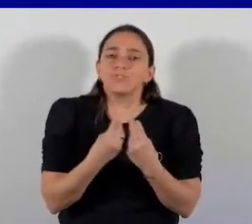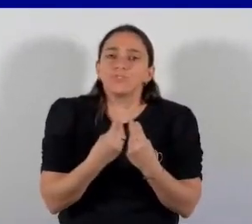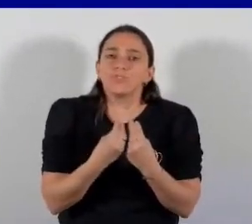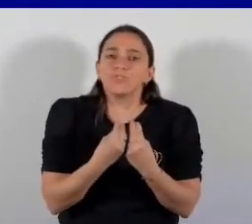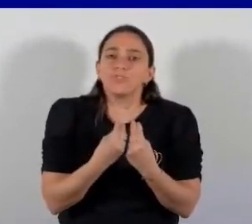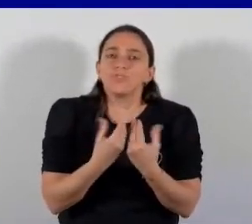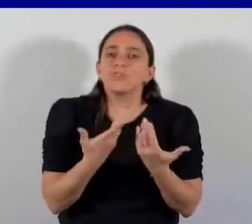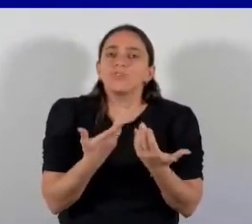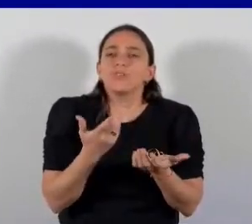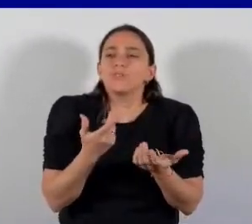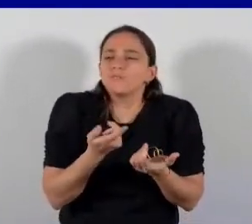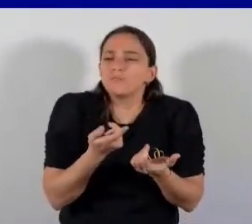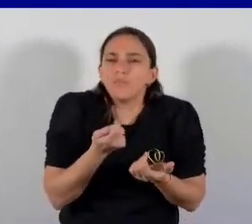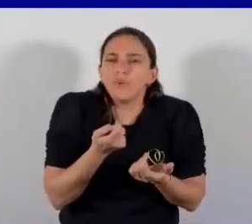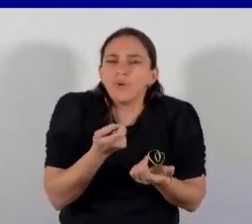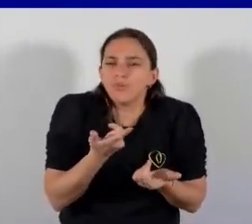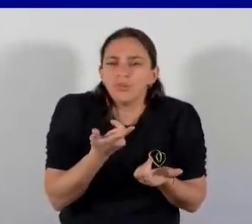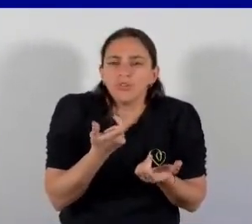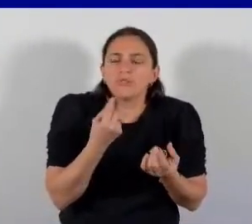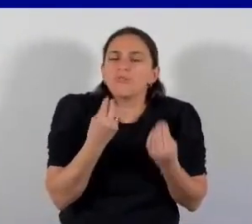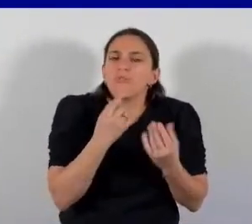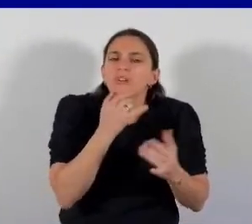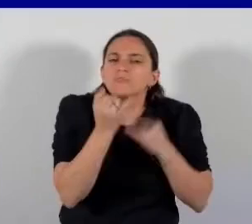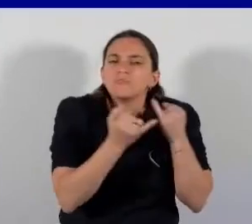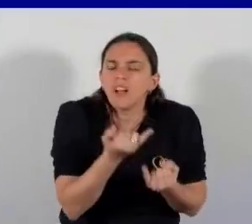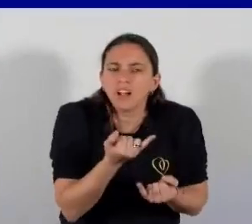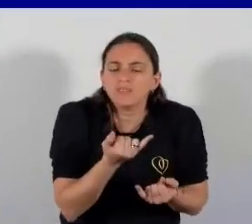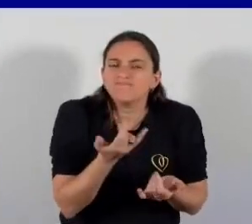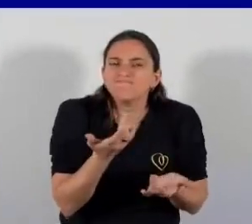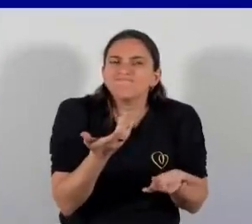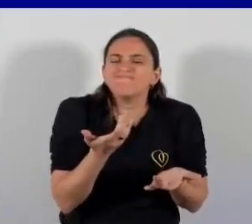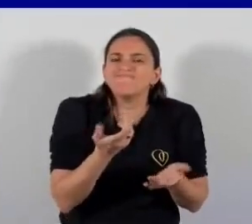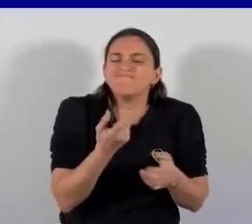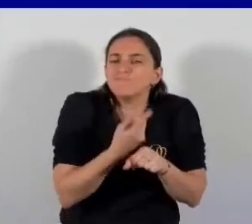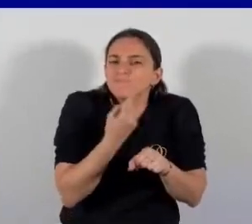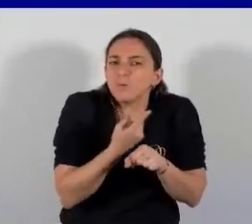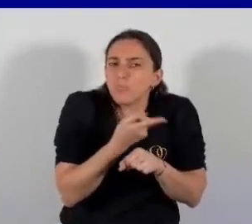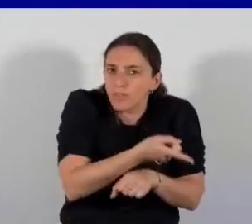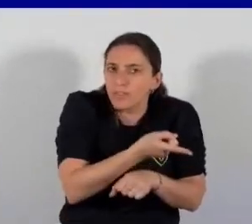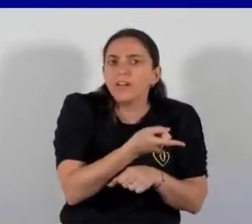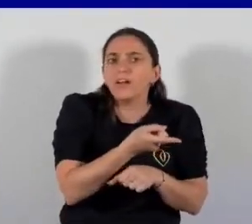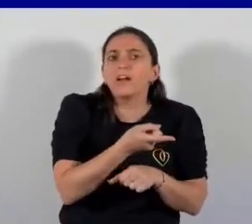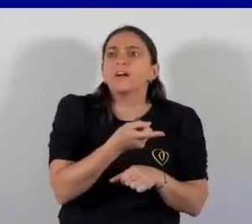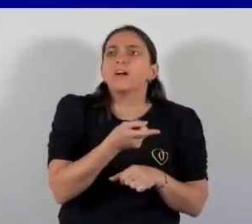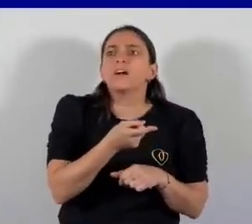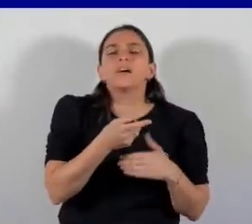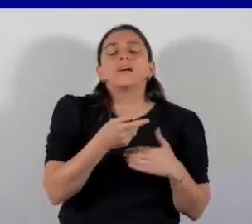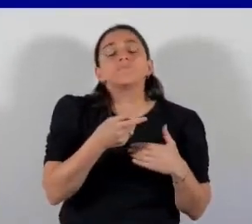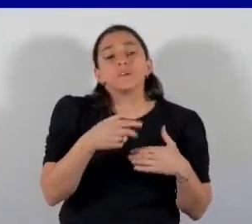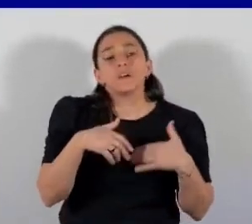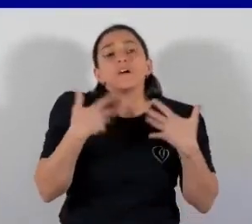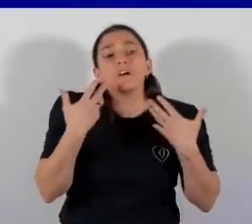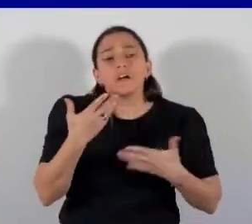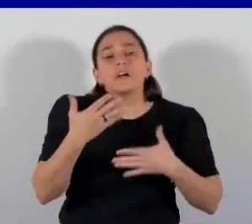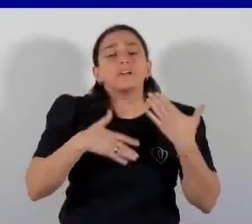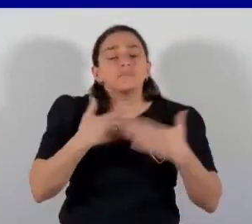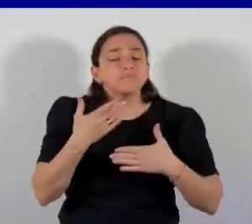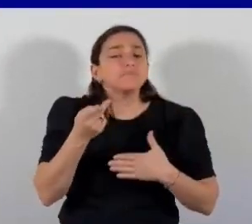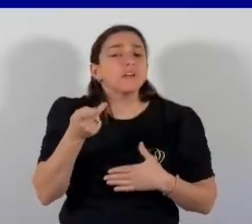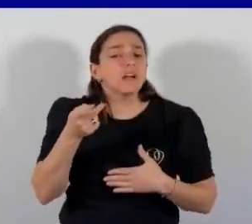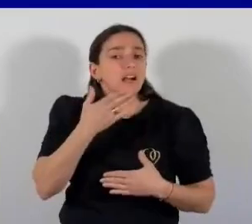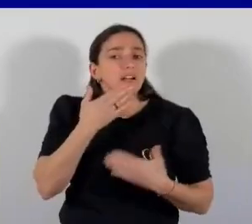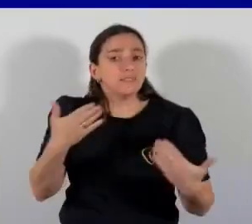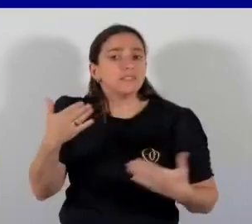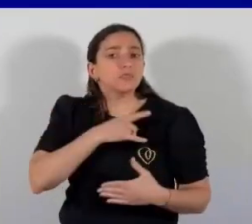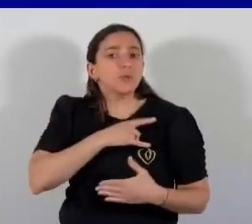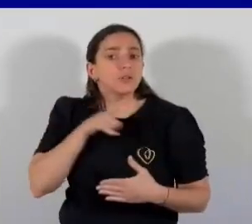digamos, era muy pobre para explicarlo. It was very poor explanation because everything came exogenous. Por esas cosas de la academia, digamos, esa fue For